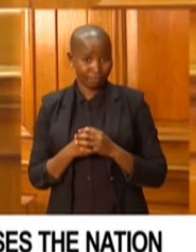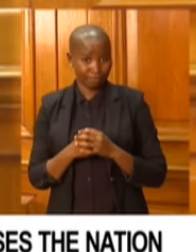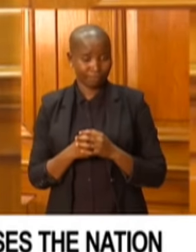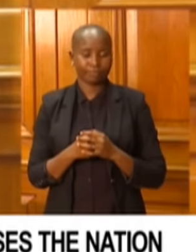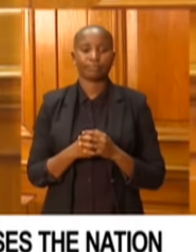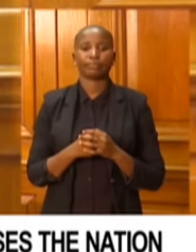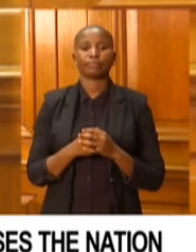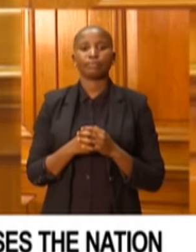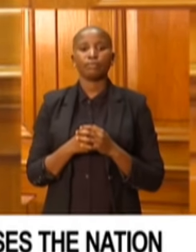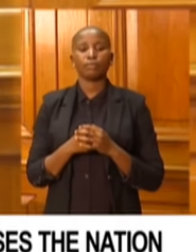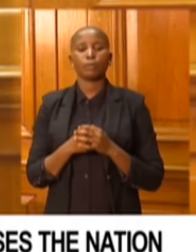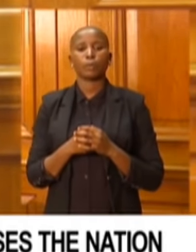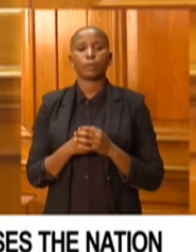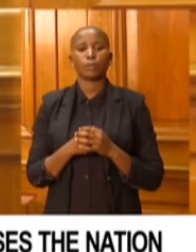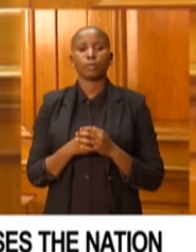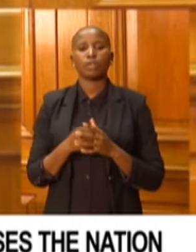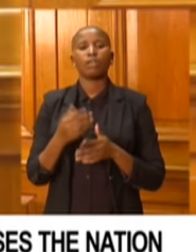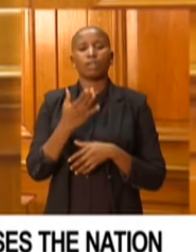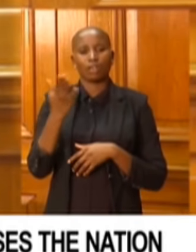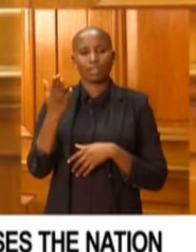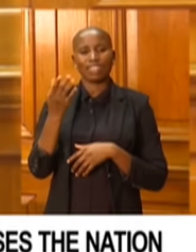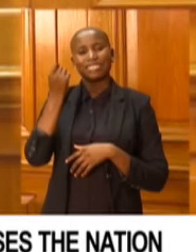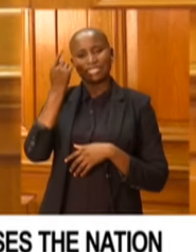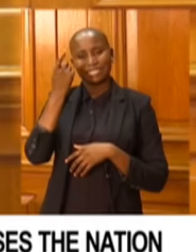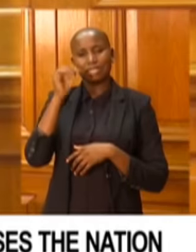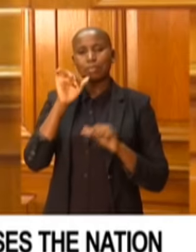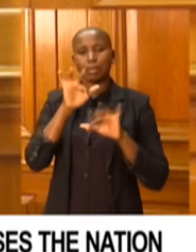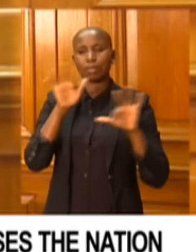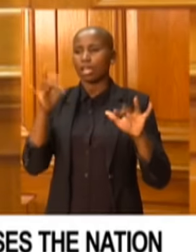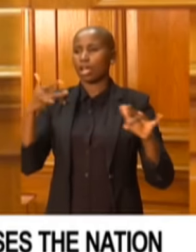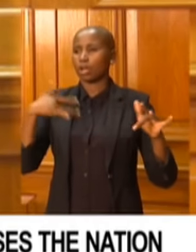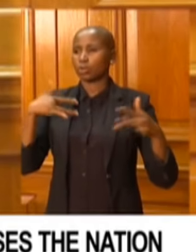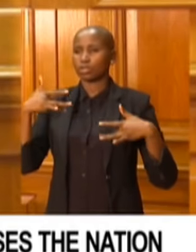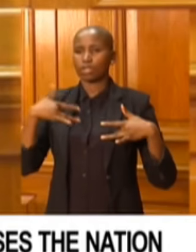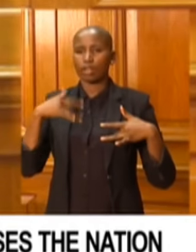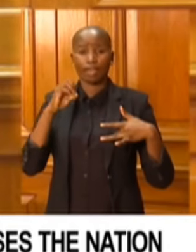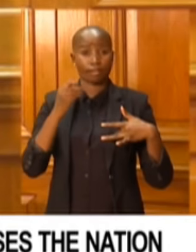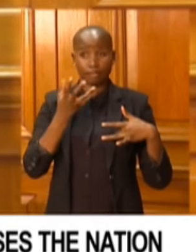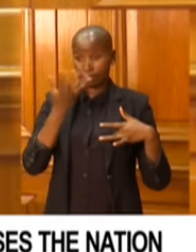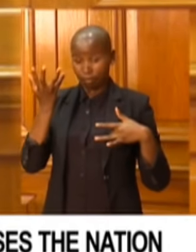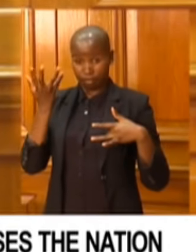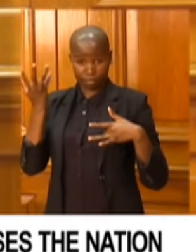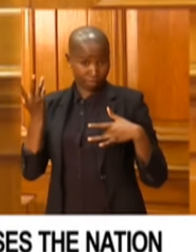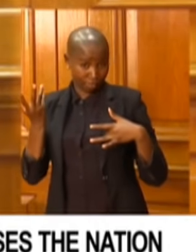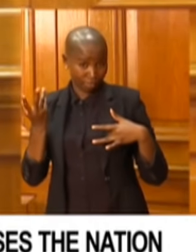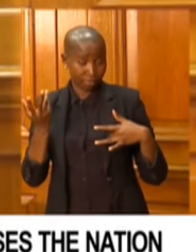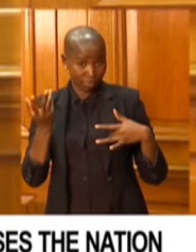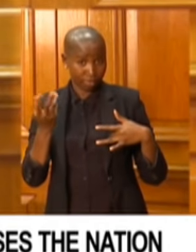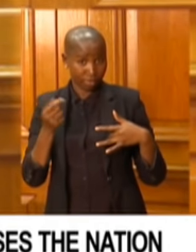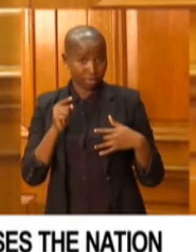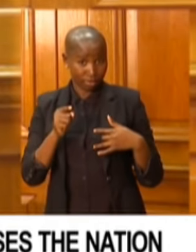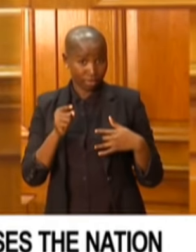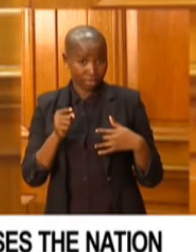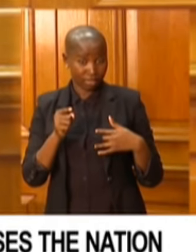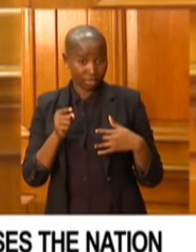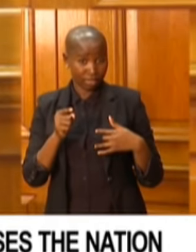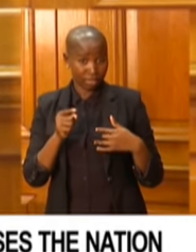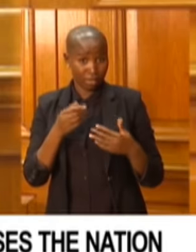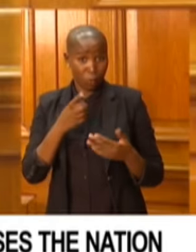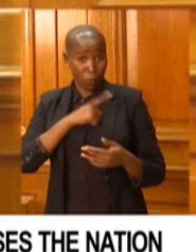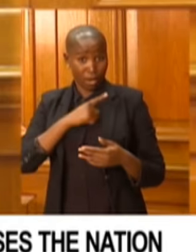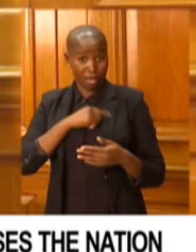is understandably concern about whether this is advisable in the midst of a